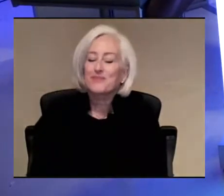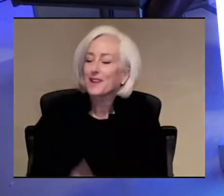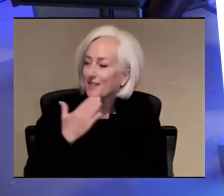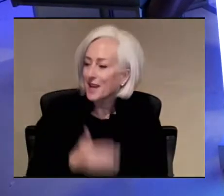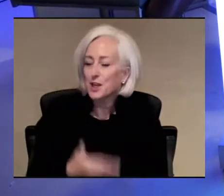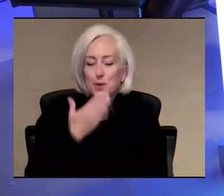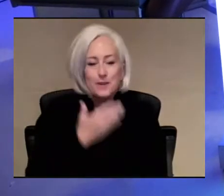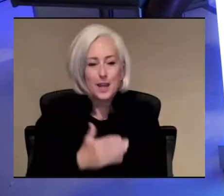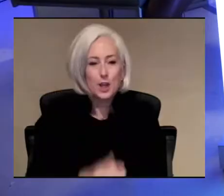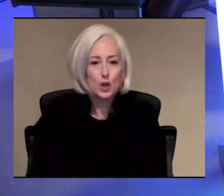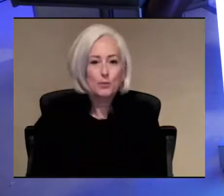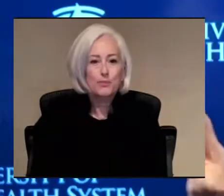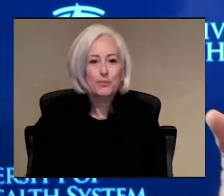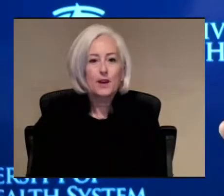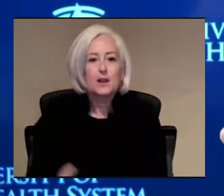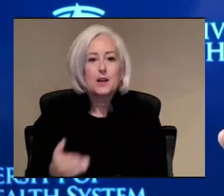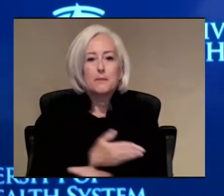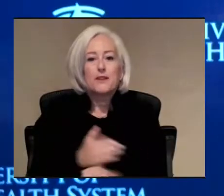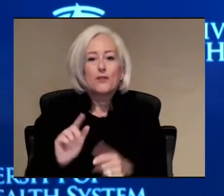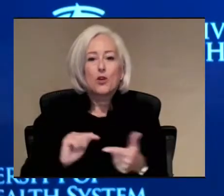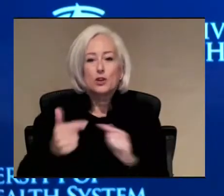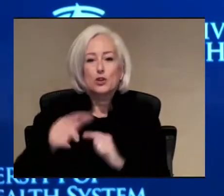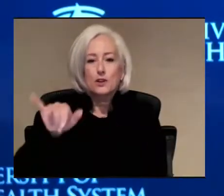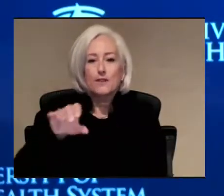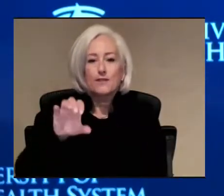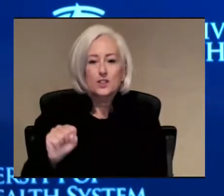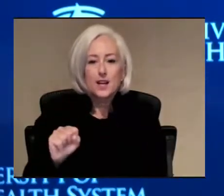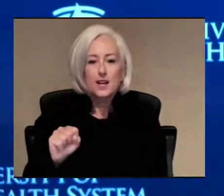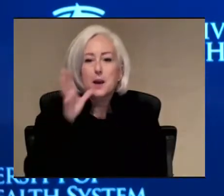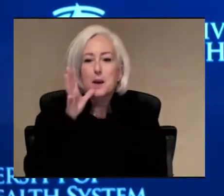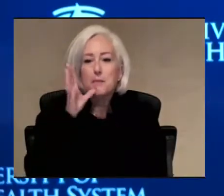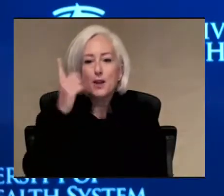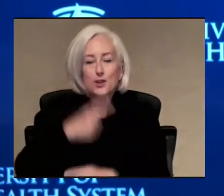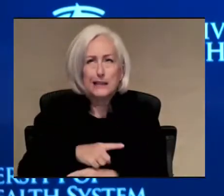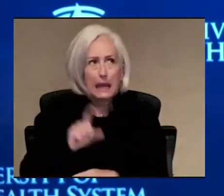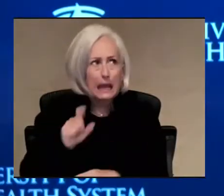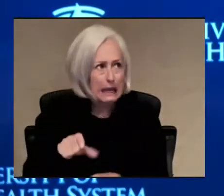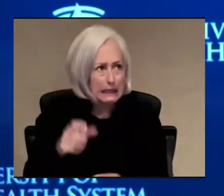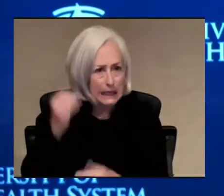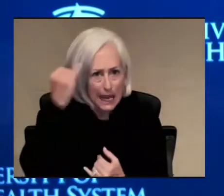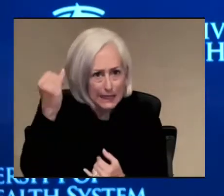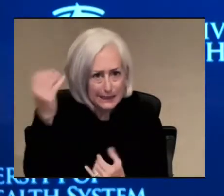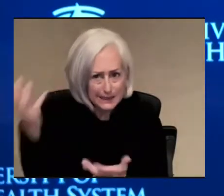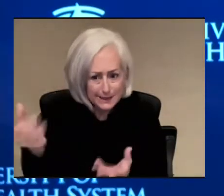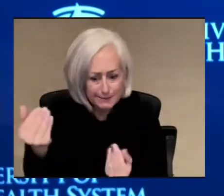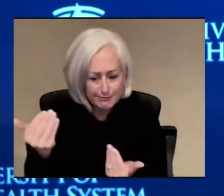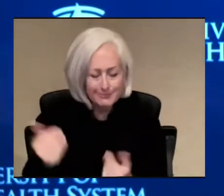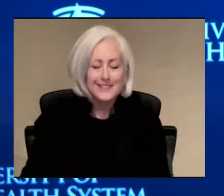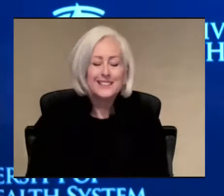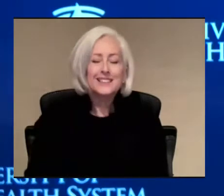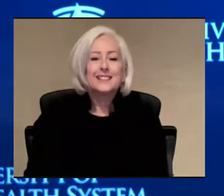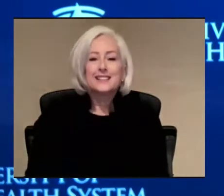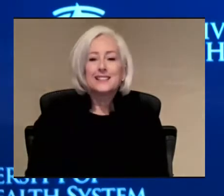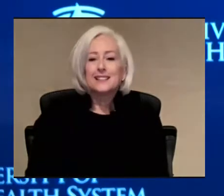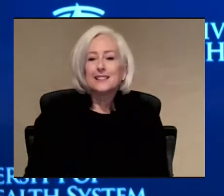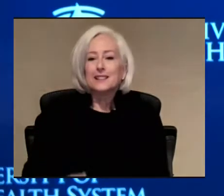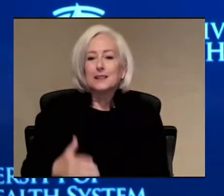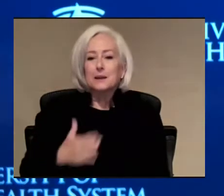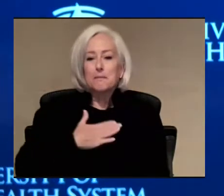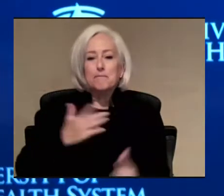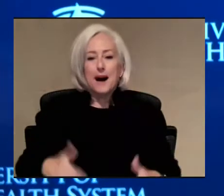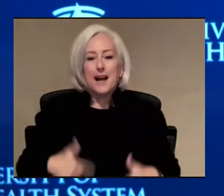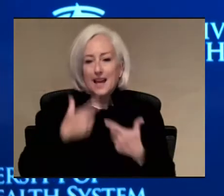before I kick it to you to talk about Mother's Day, and I do need some ideas, by the way. my life's been an interesting journey because